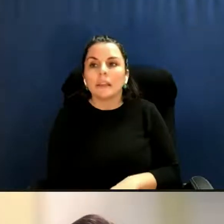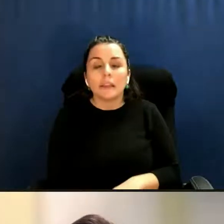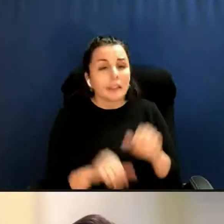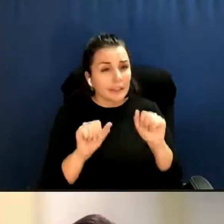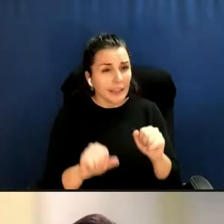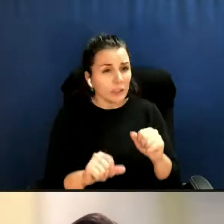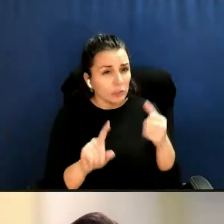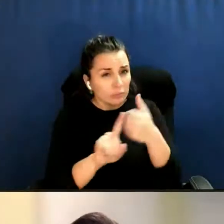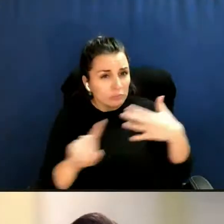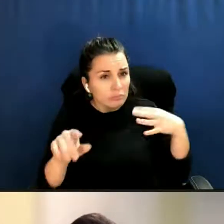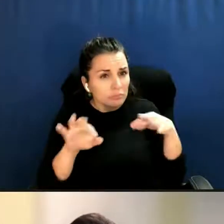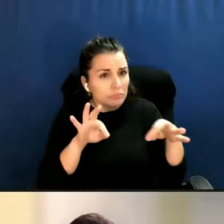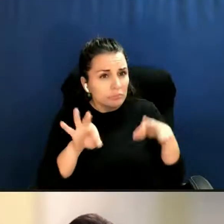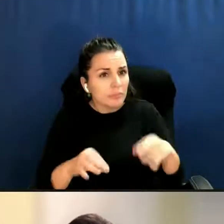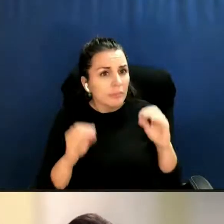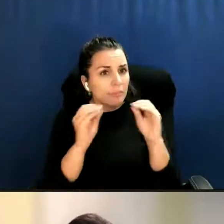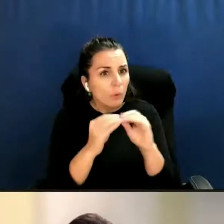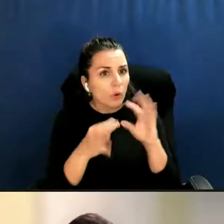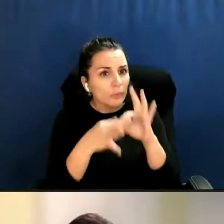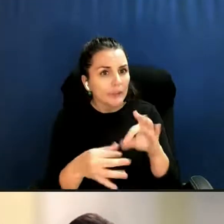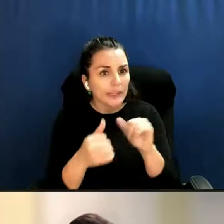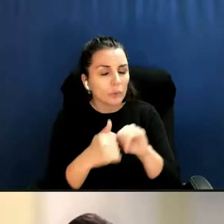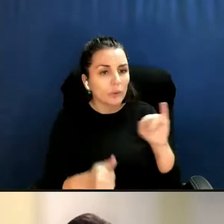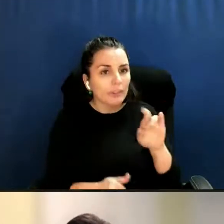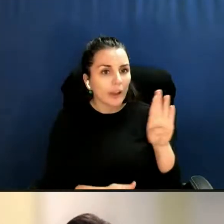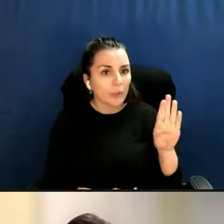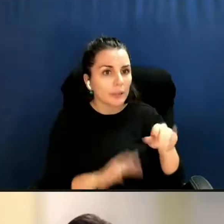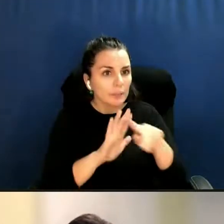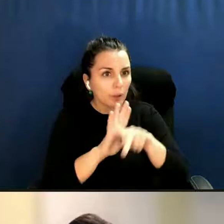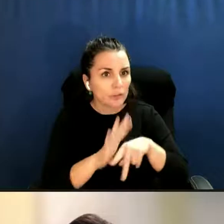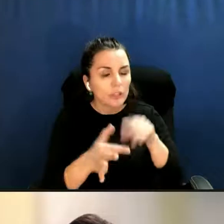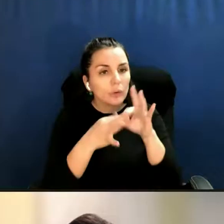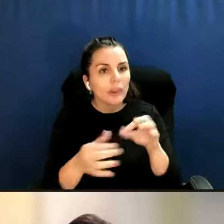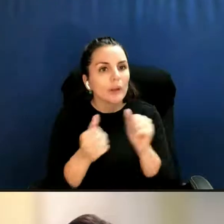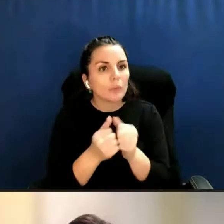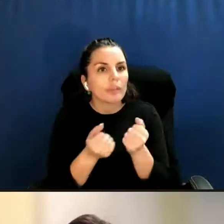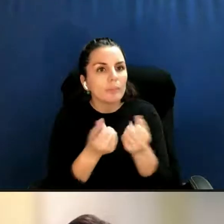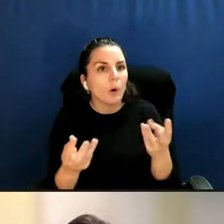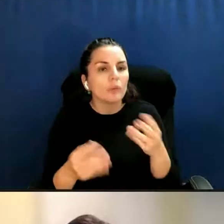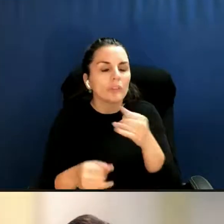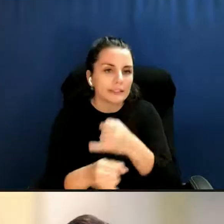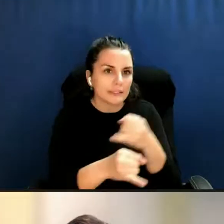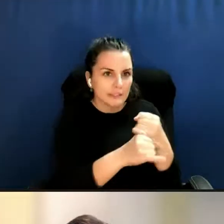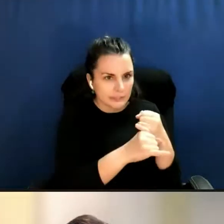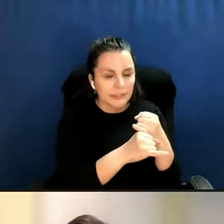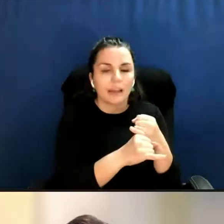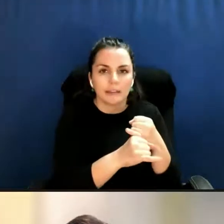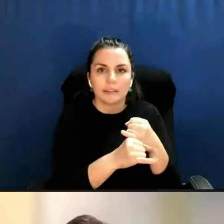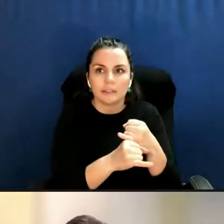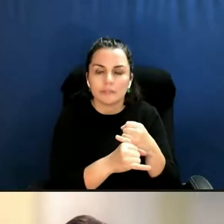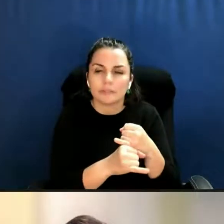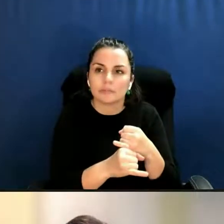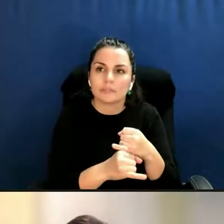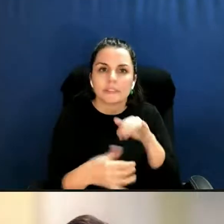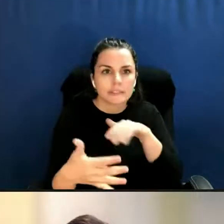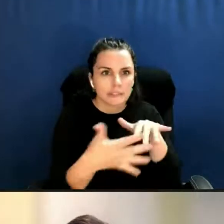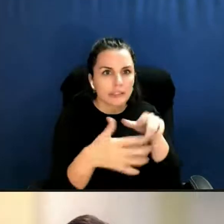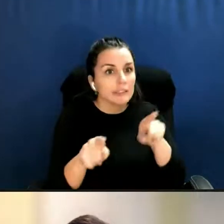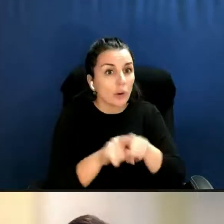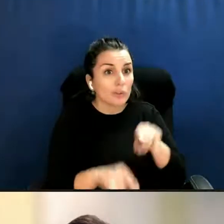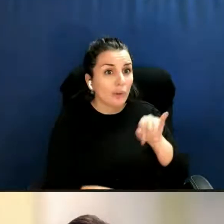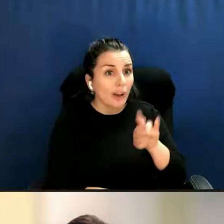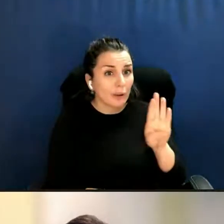a little more on the single IRB policy regarding multi-site studies and the IRB's responsibilities?